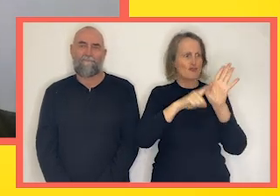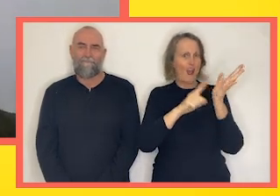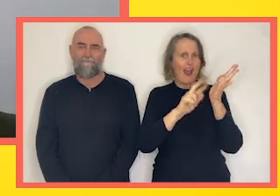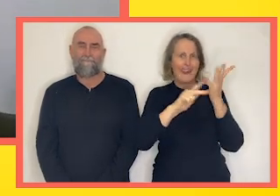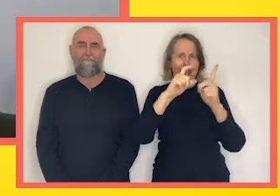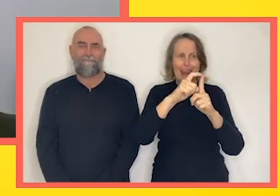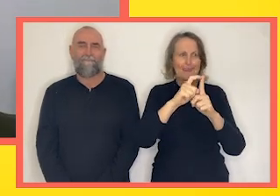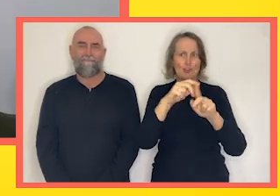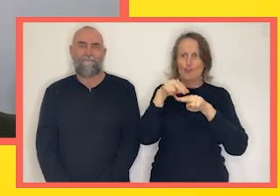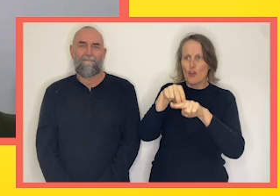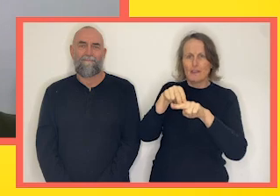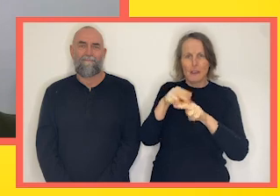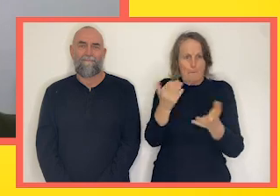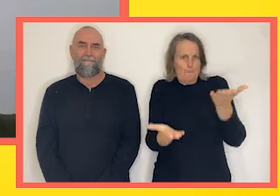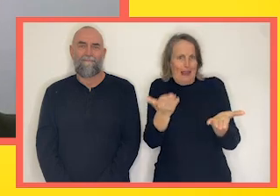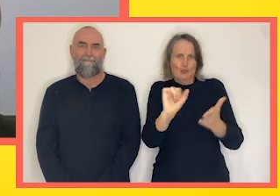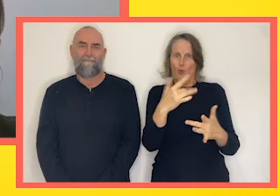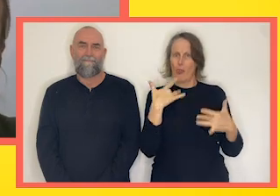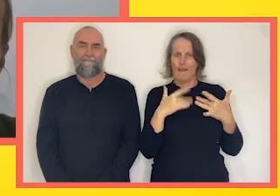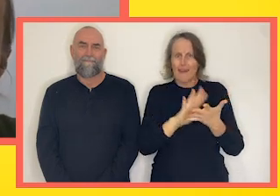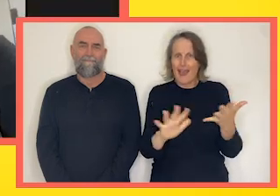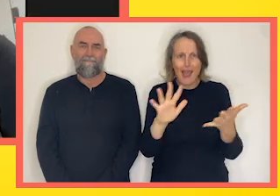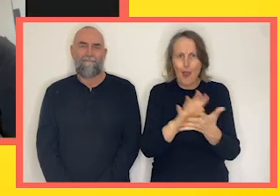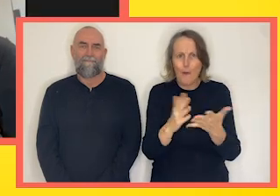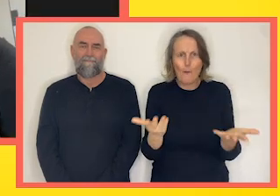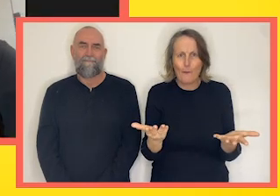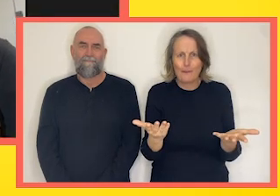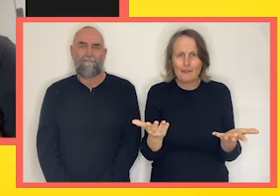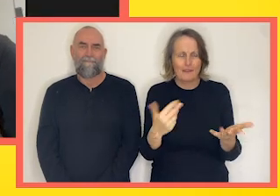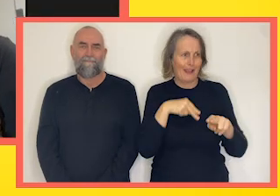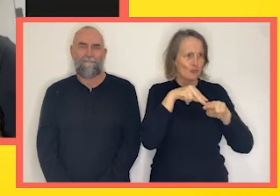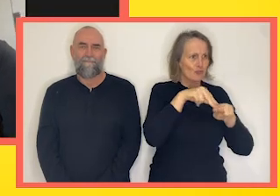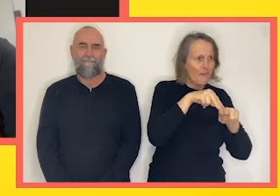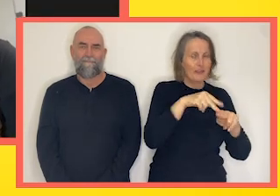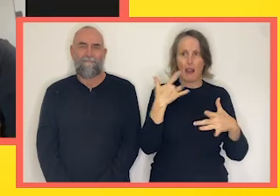What does balance look like to you? And how do you balance your competitive surfing with